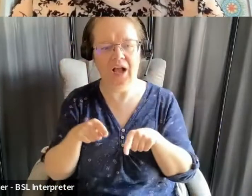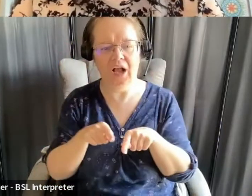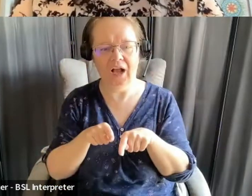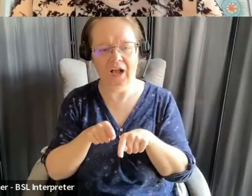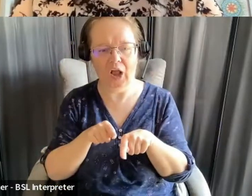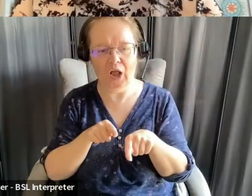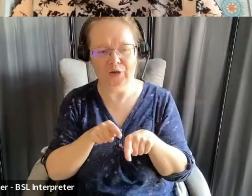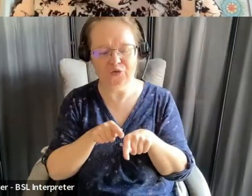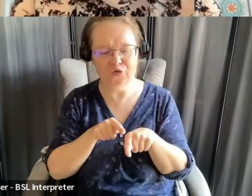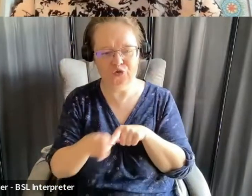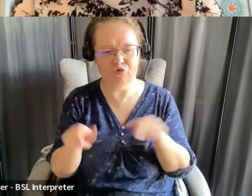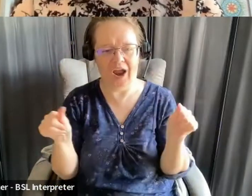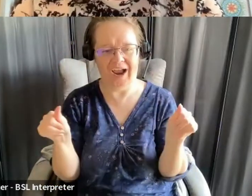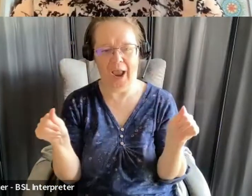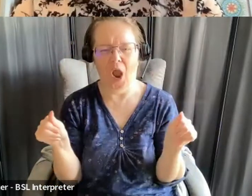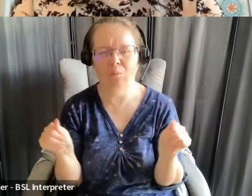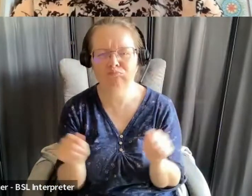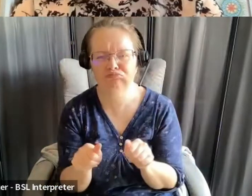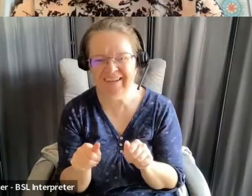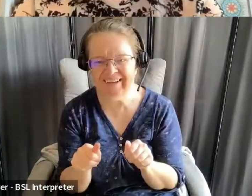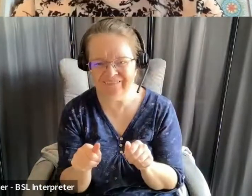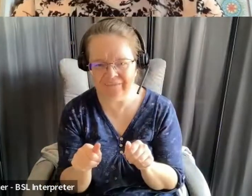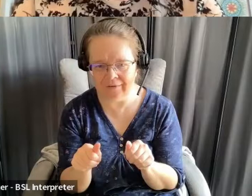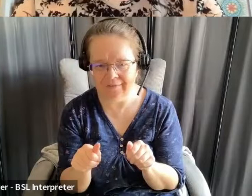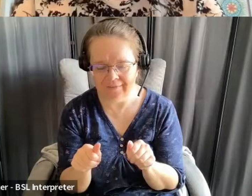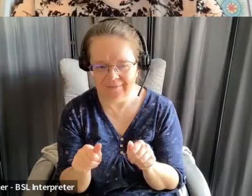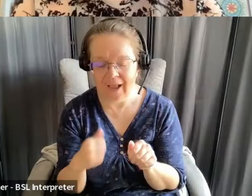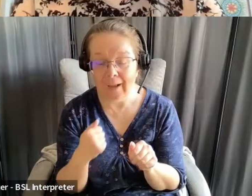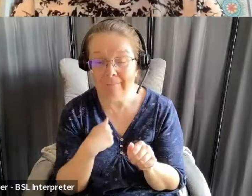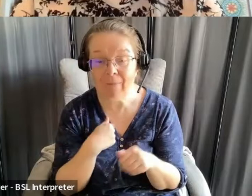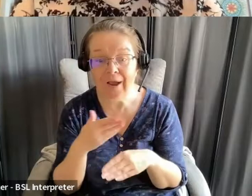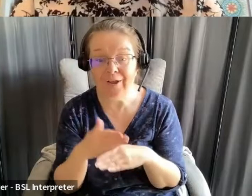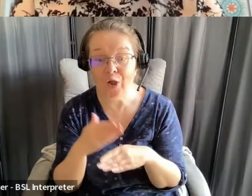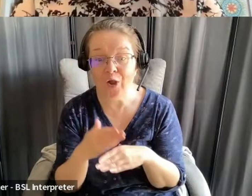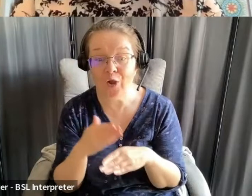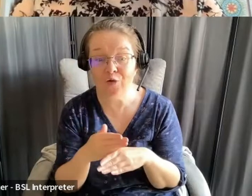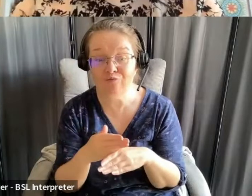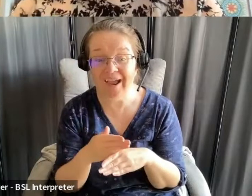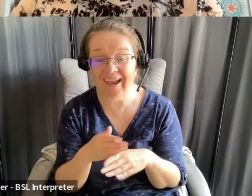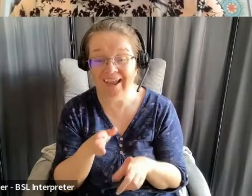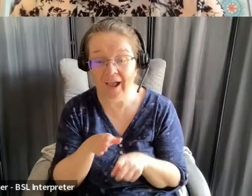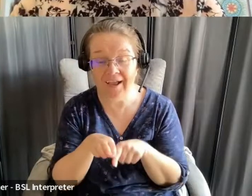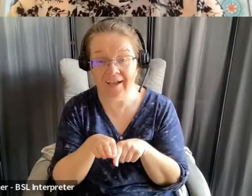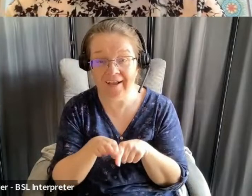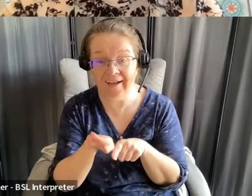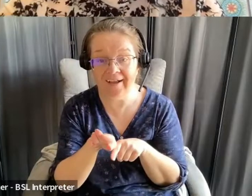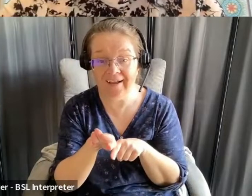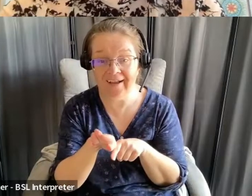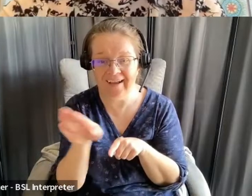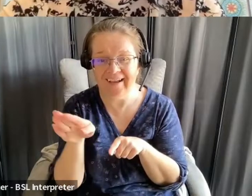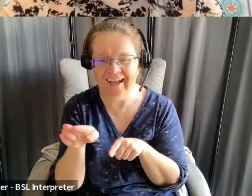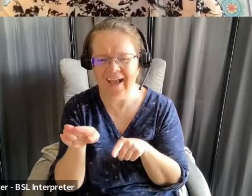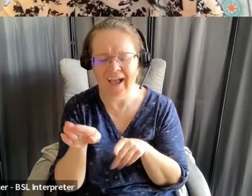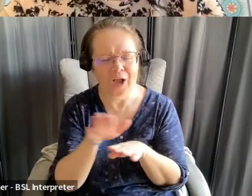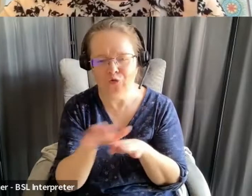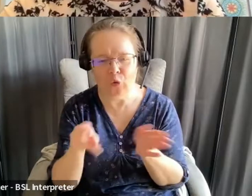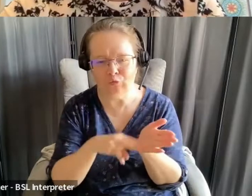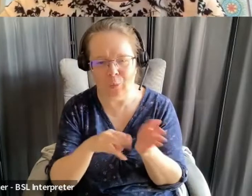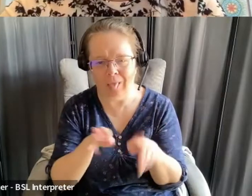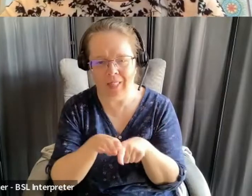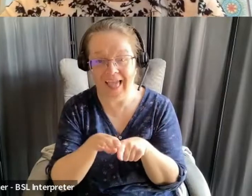kind of the brief abridged version, because my career trajectory has been unorthodox, to say the